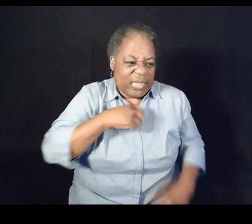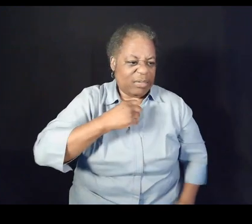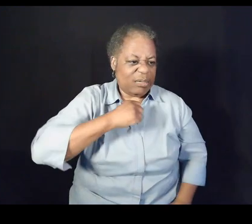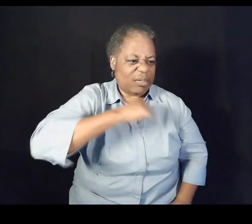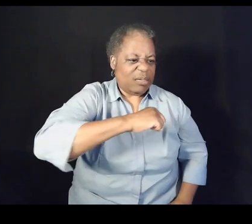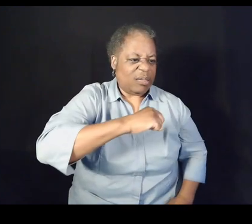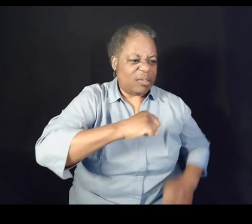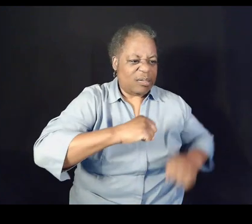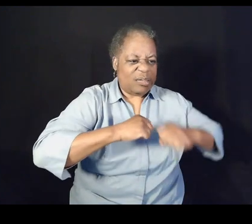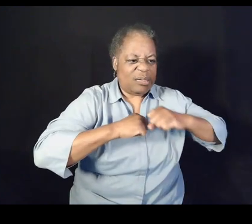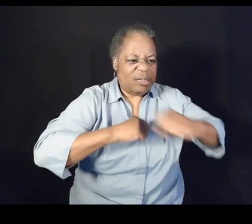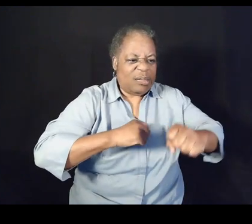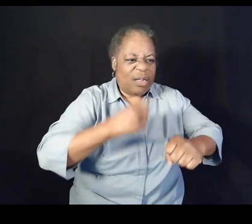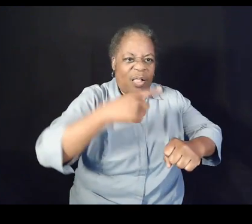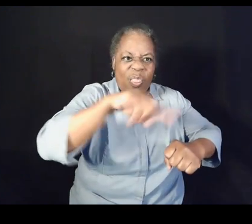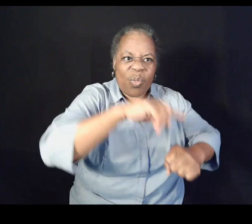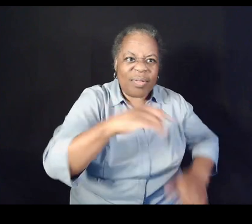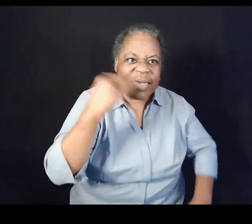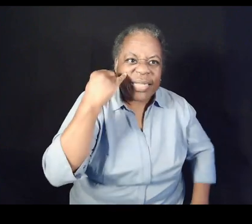against those ideas.